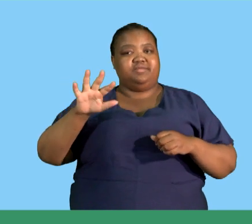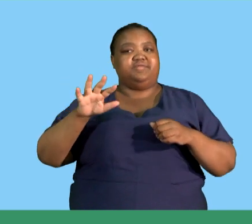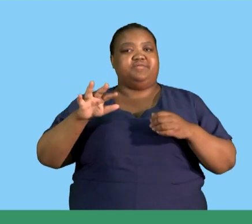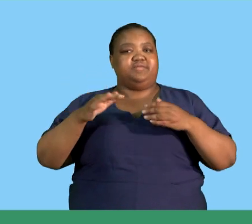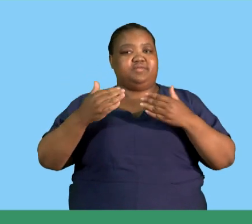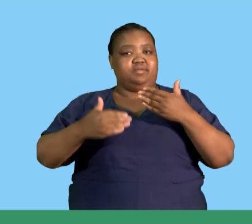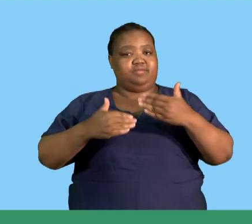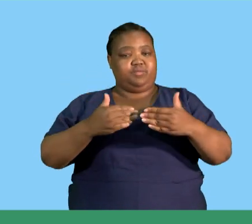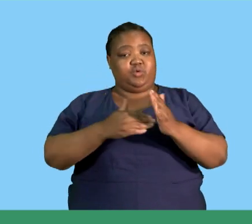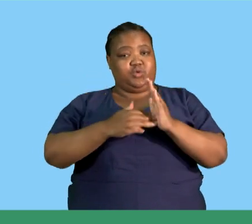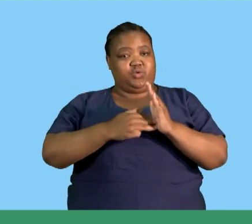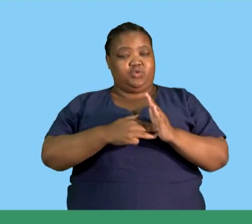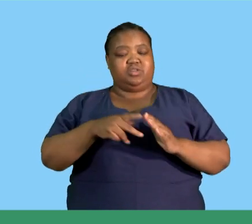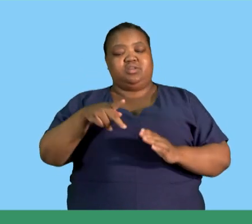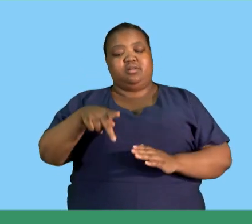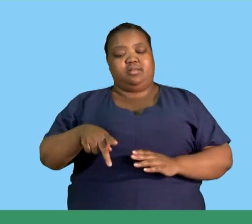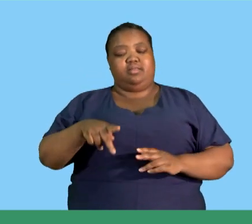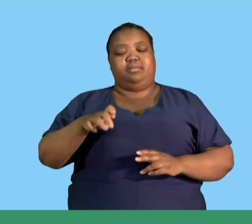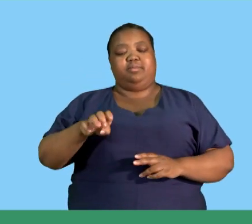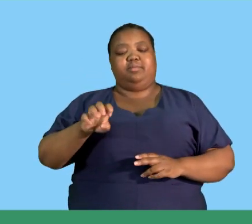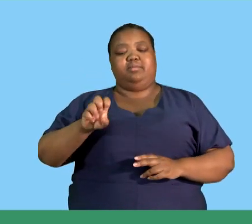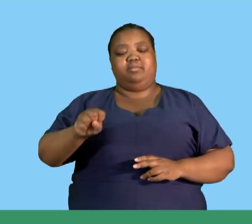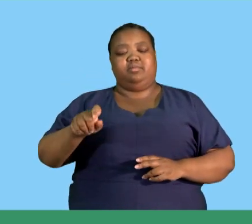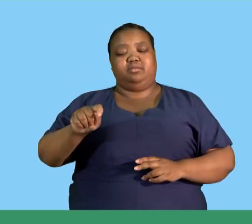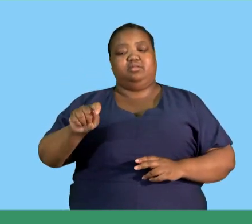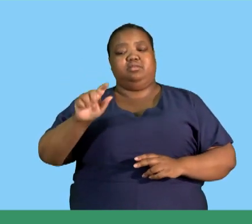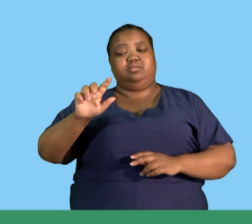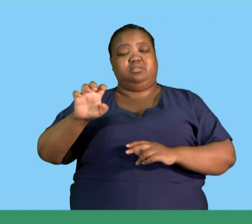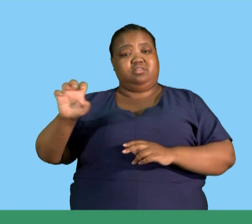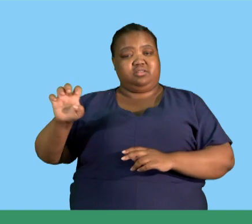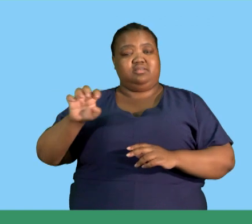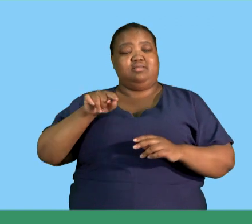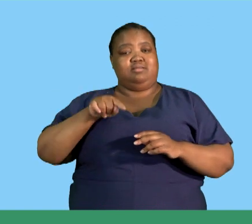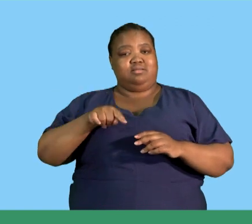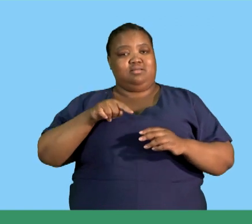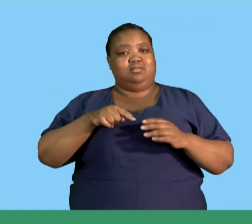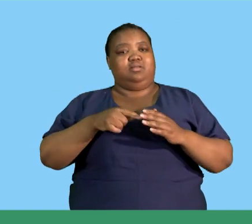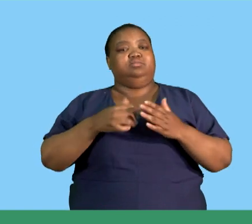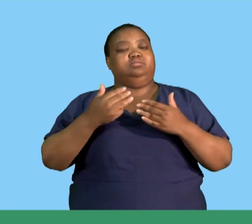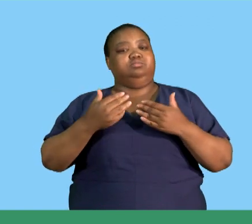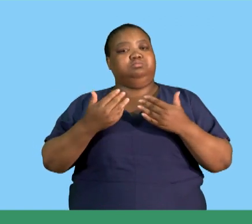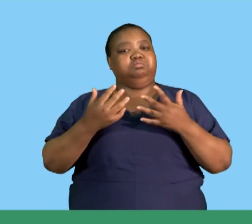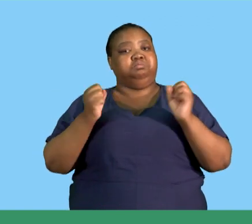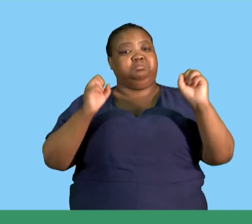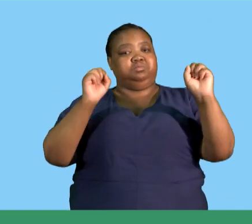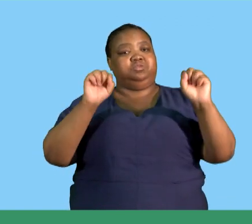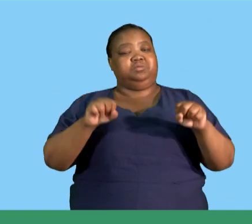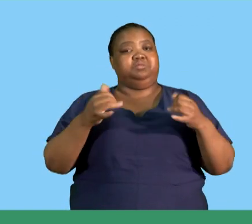and then we're going to do the challenges that are posed by the personal factor, and then lastly we're going to